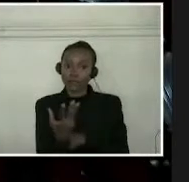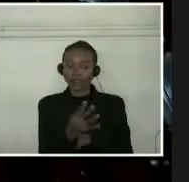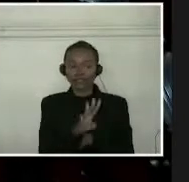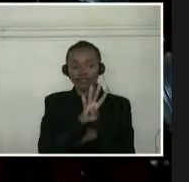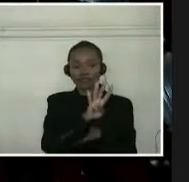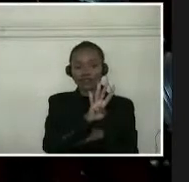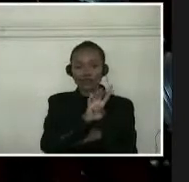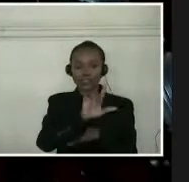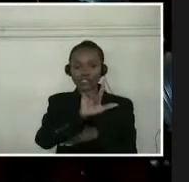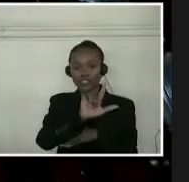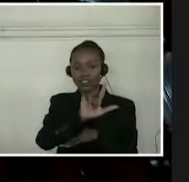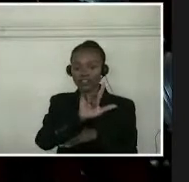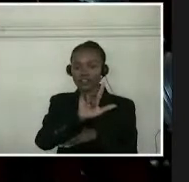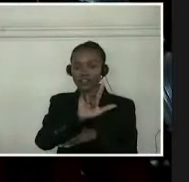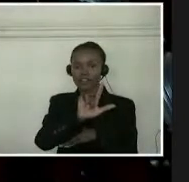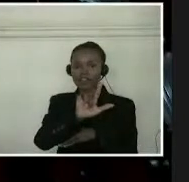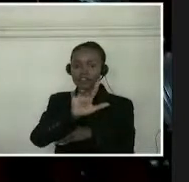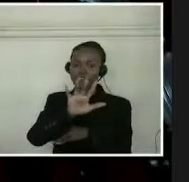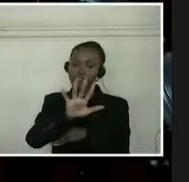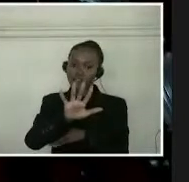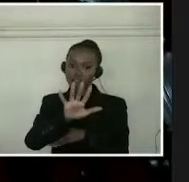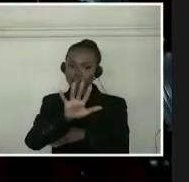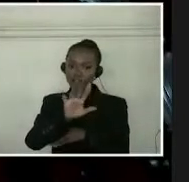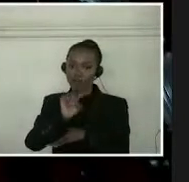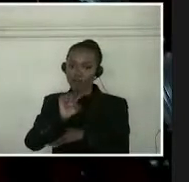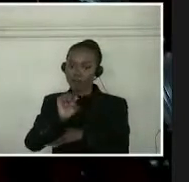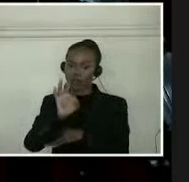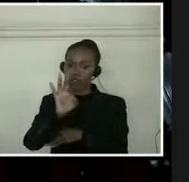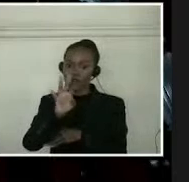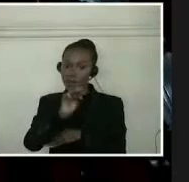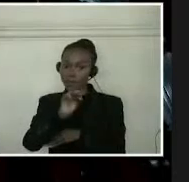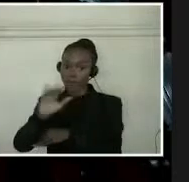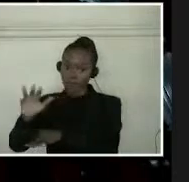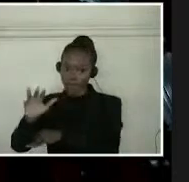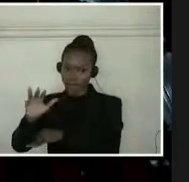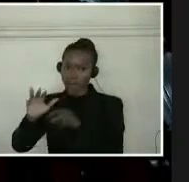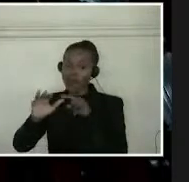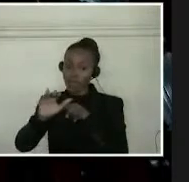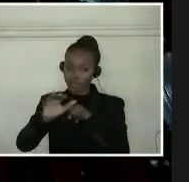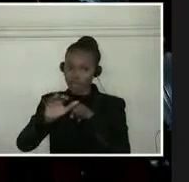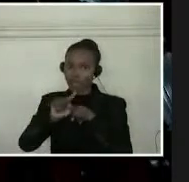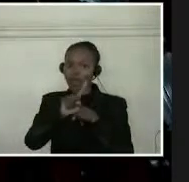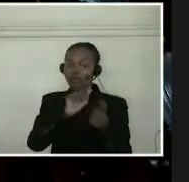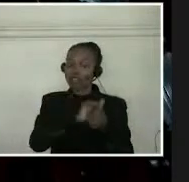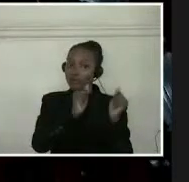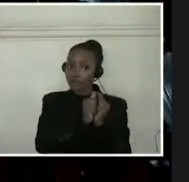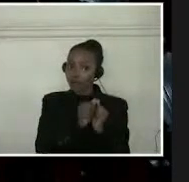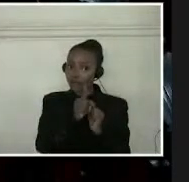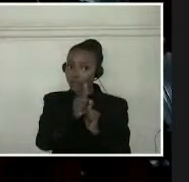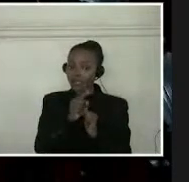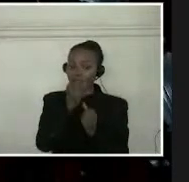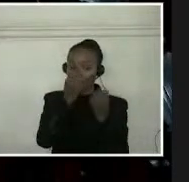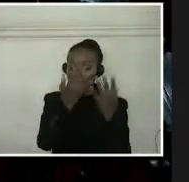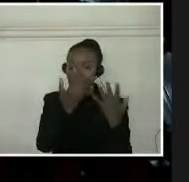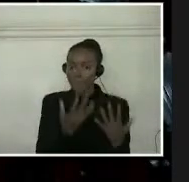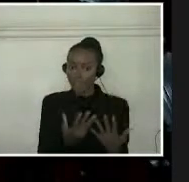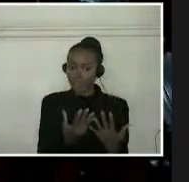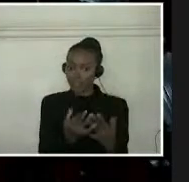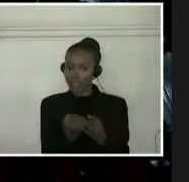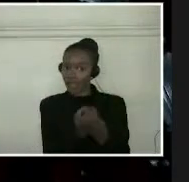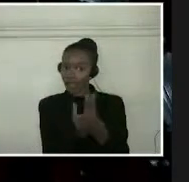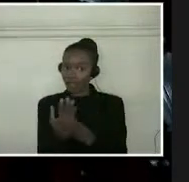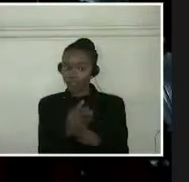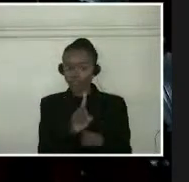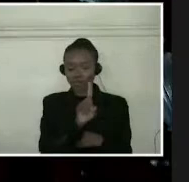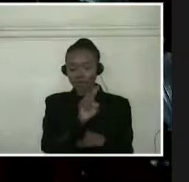475.3 million for sport and a budget of 1.001 billion in arts and culture for the previous financial aid